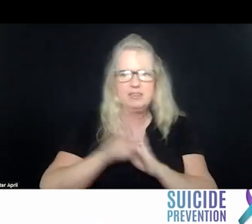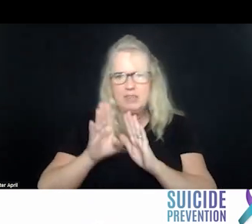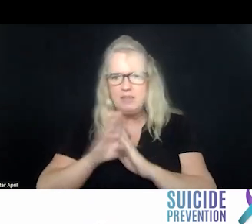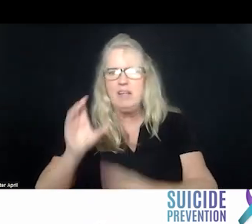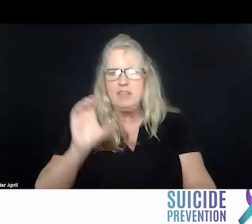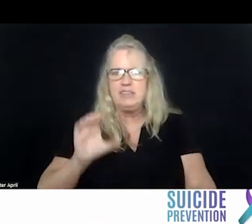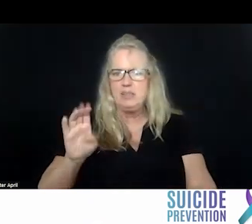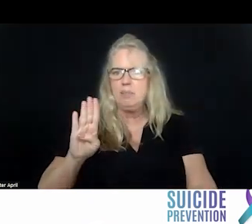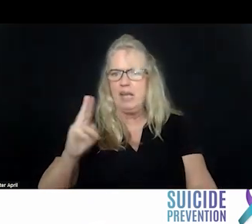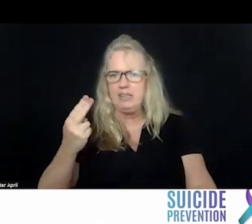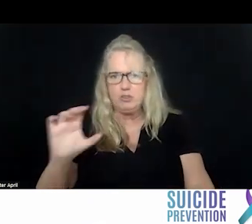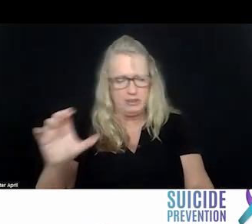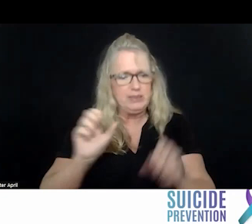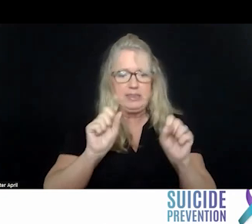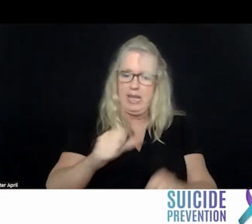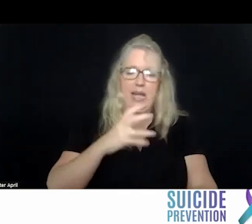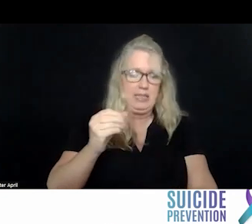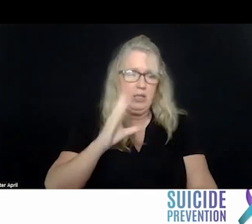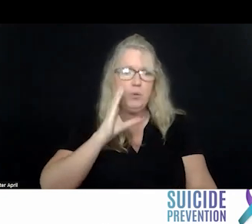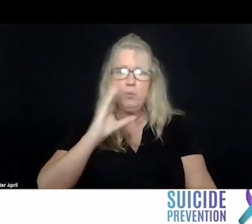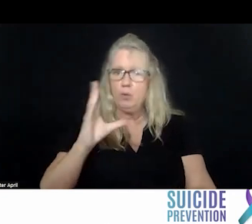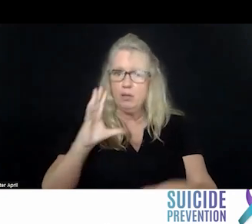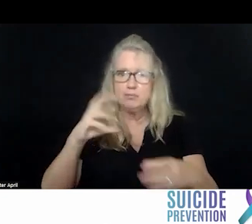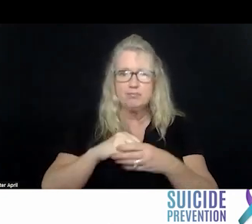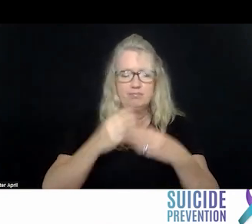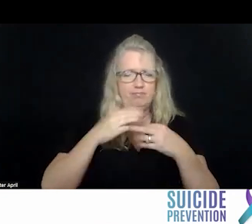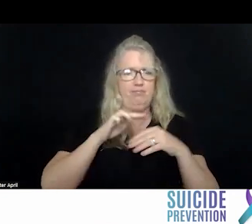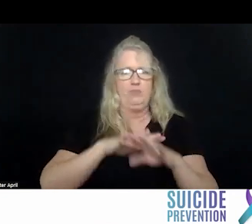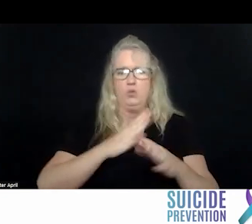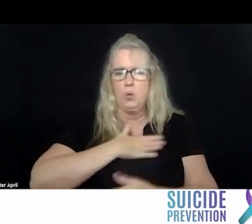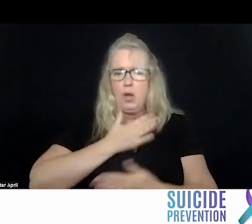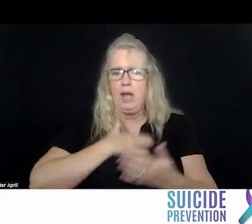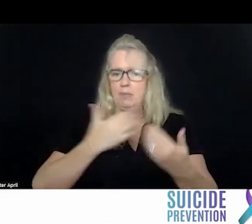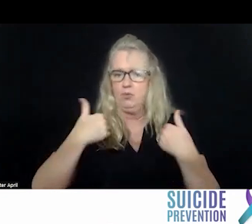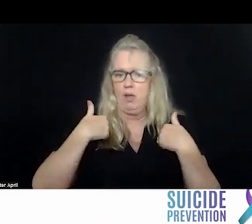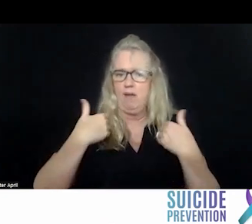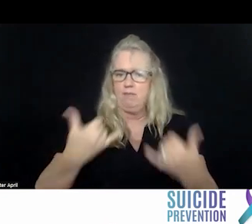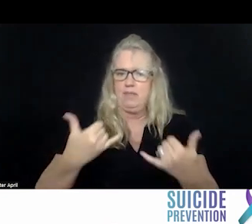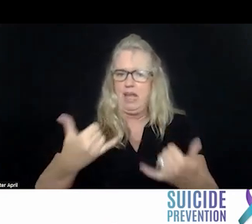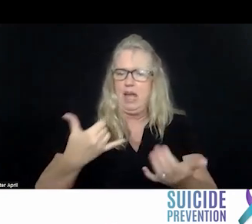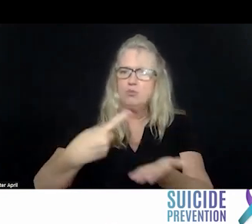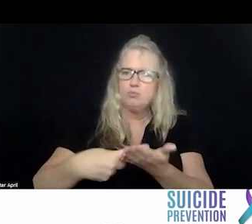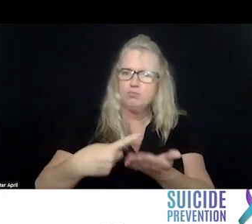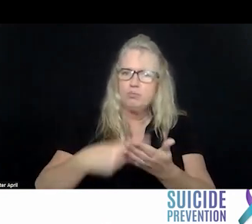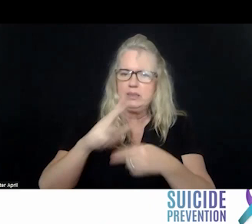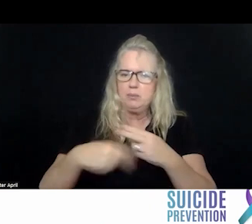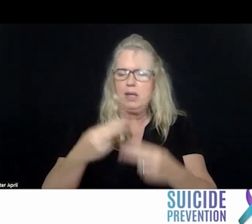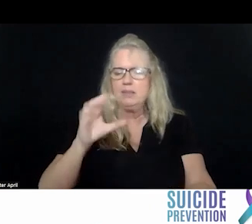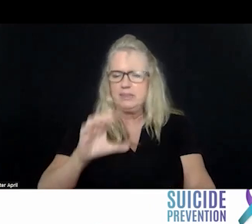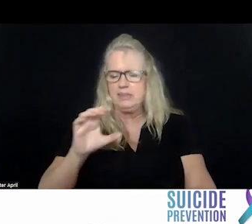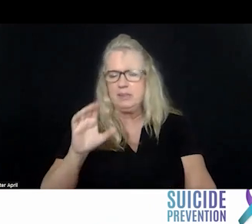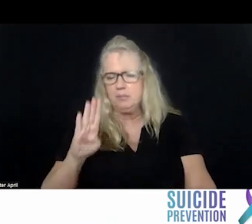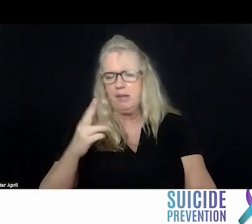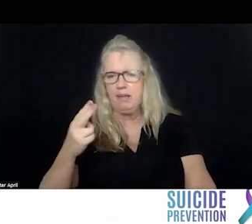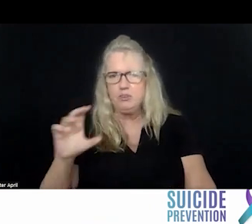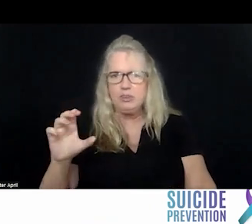I think CCBHCs can and will be an integral part of that. And so we're happy to have this time to talk with you a little bit about CCBHCs. I do